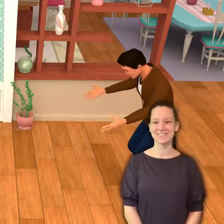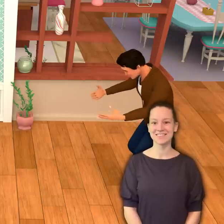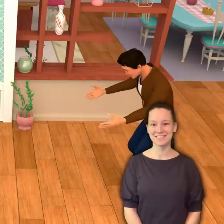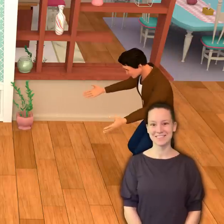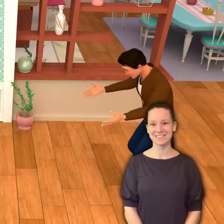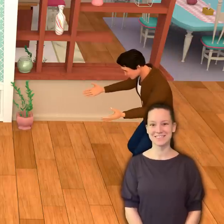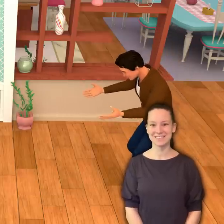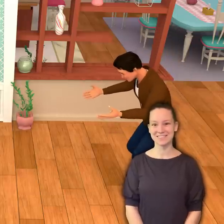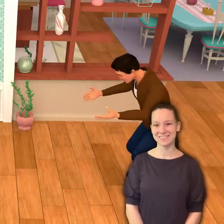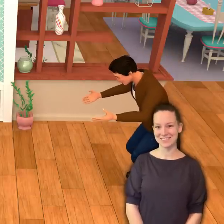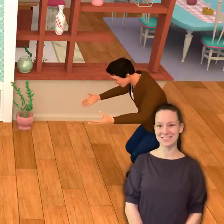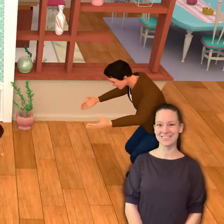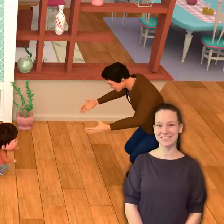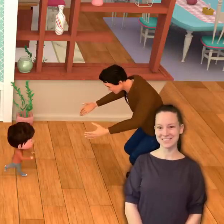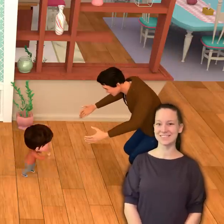laughs